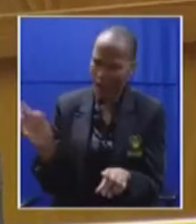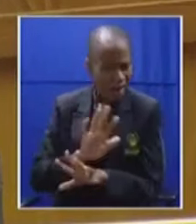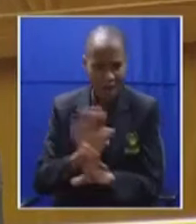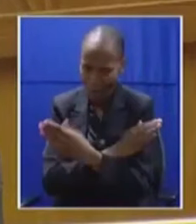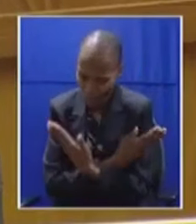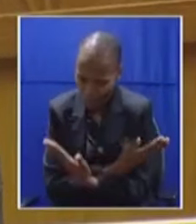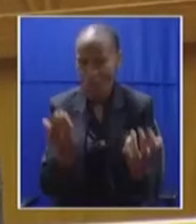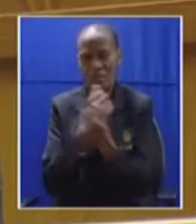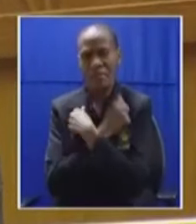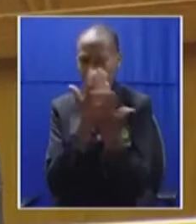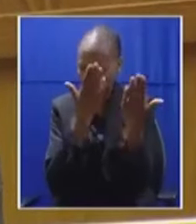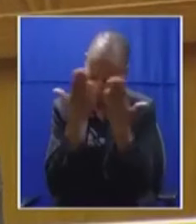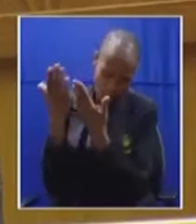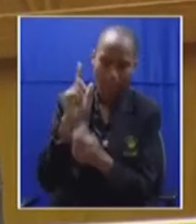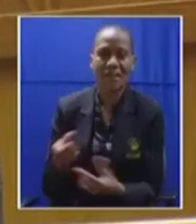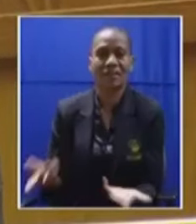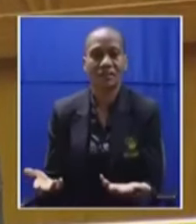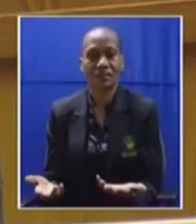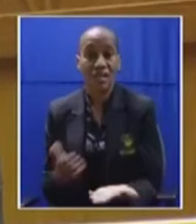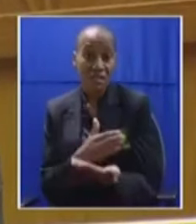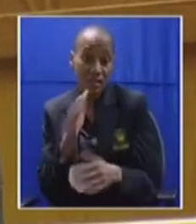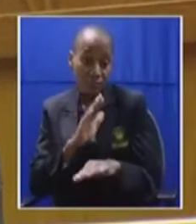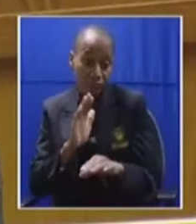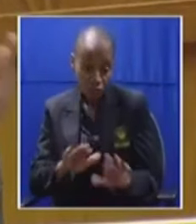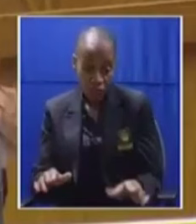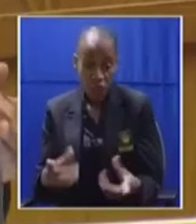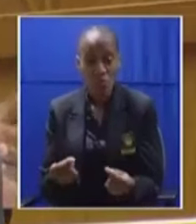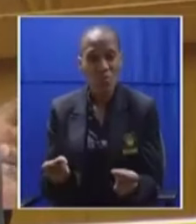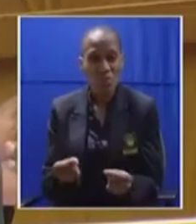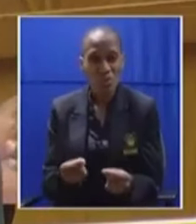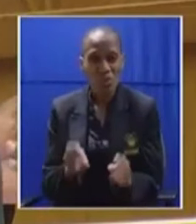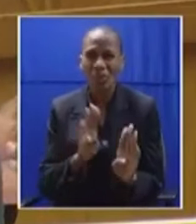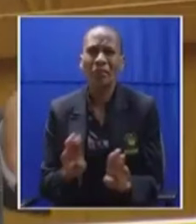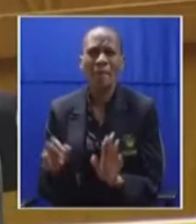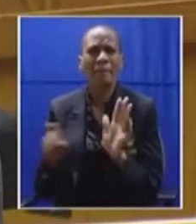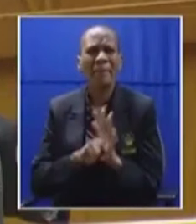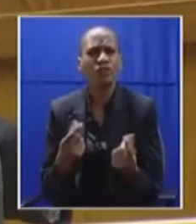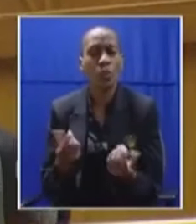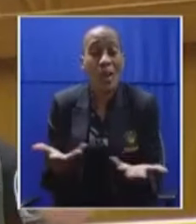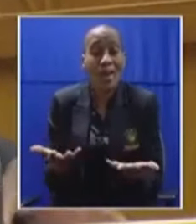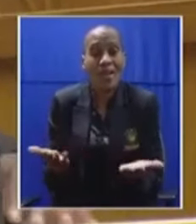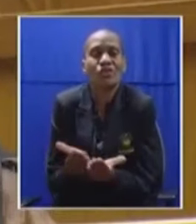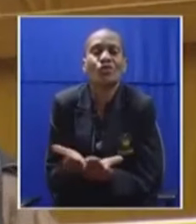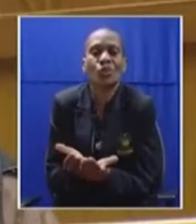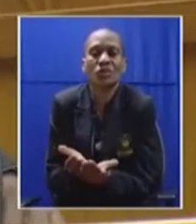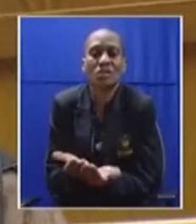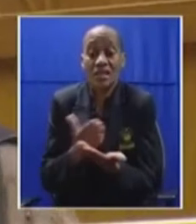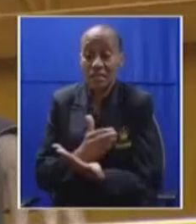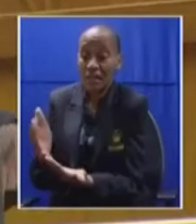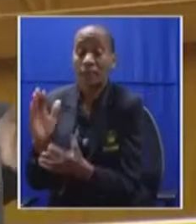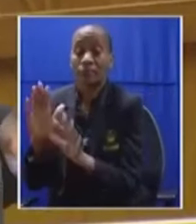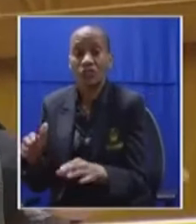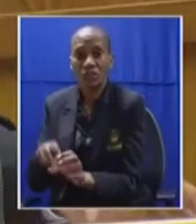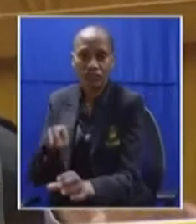who either behave in that way in schools, but also children who drop out of school. As I spoke to a number of